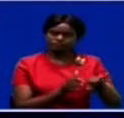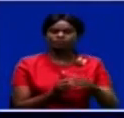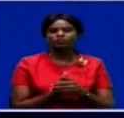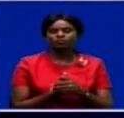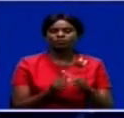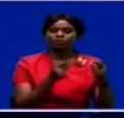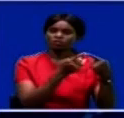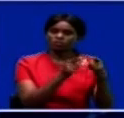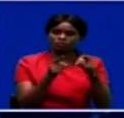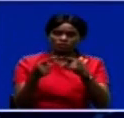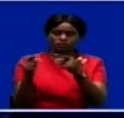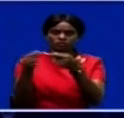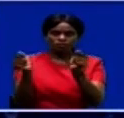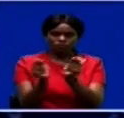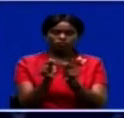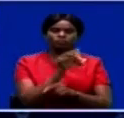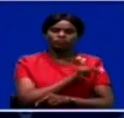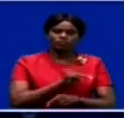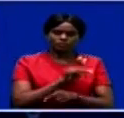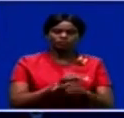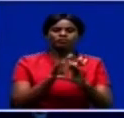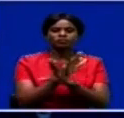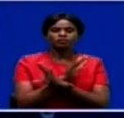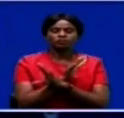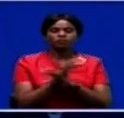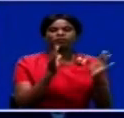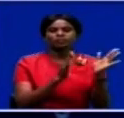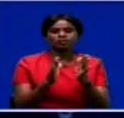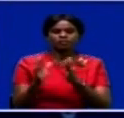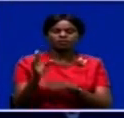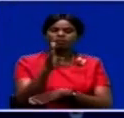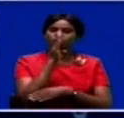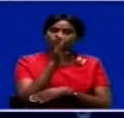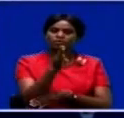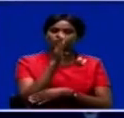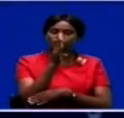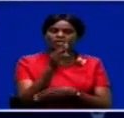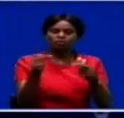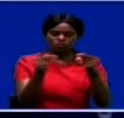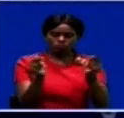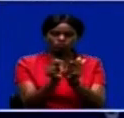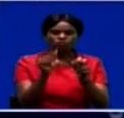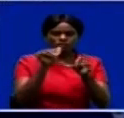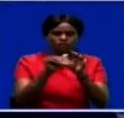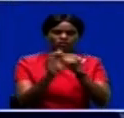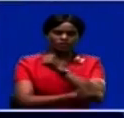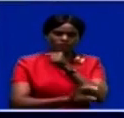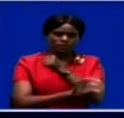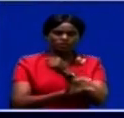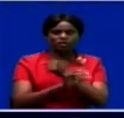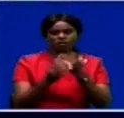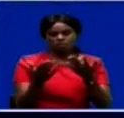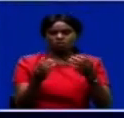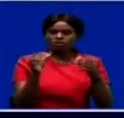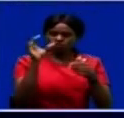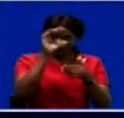A multi-sectoral mission to Zambia organized by the Belgian-Luxembourg Chamber of Commerce is in the country to look for partnerships